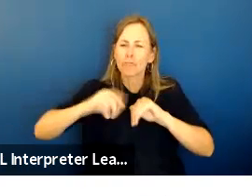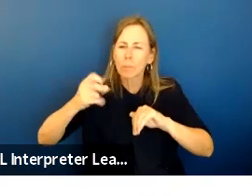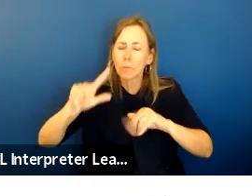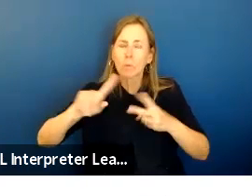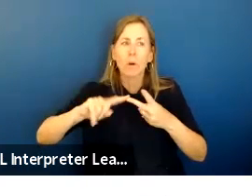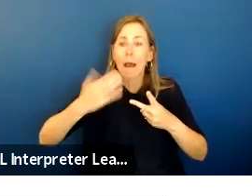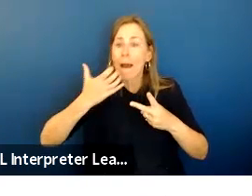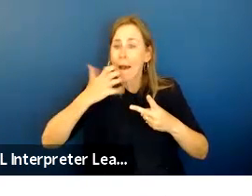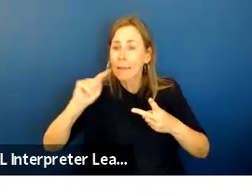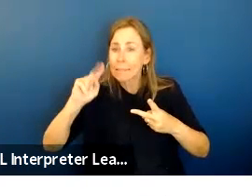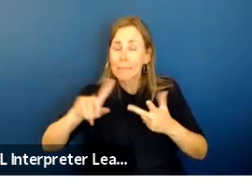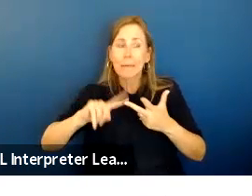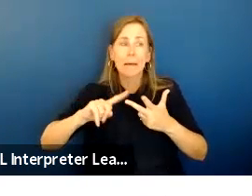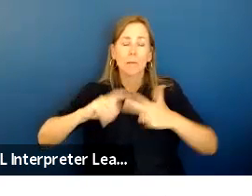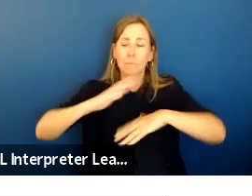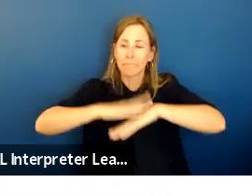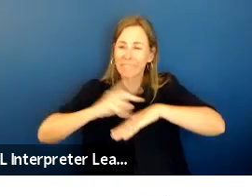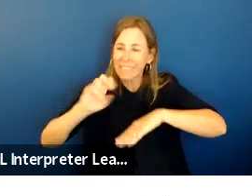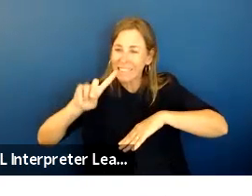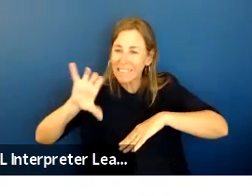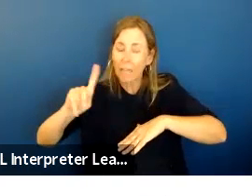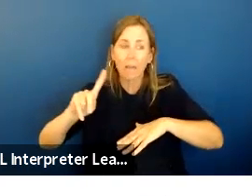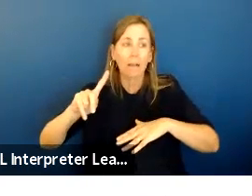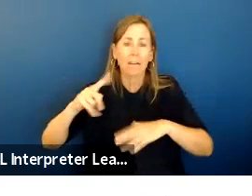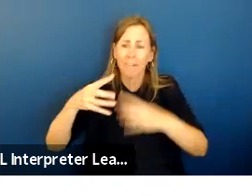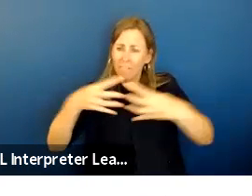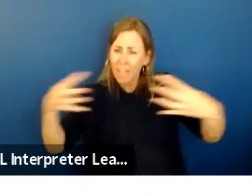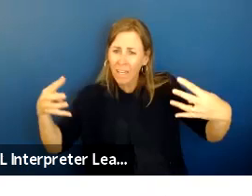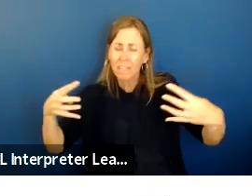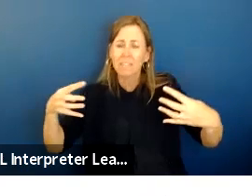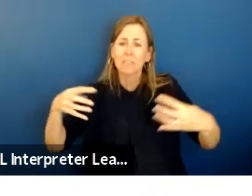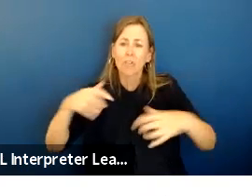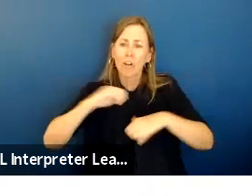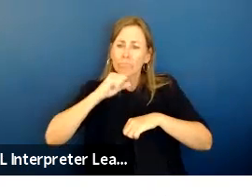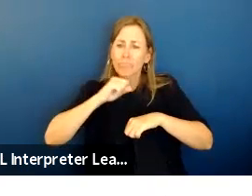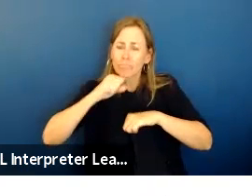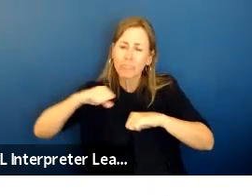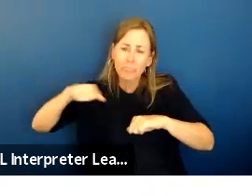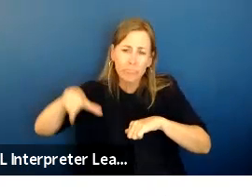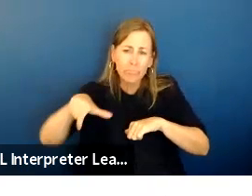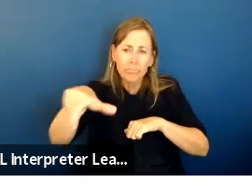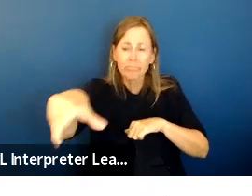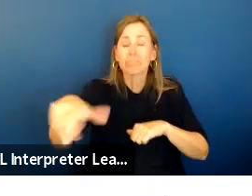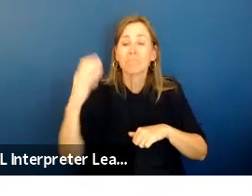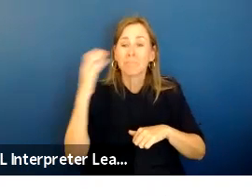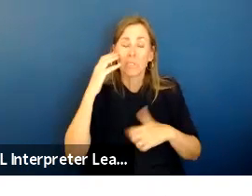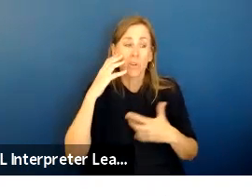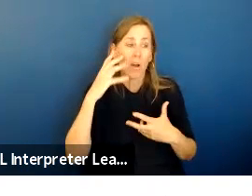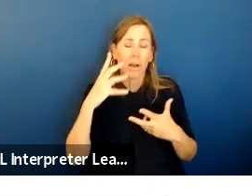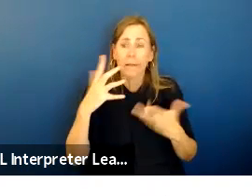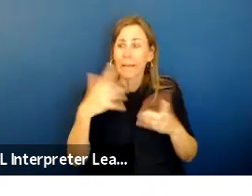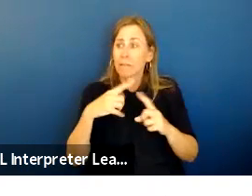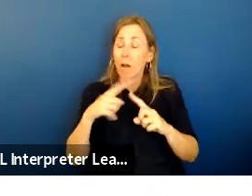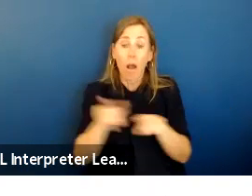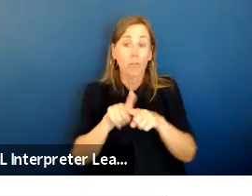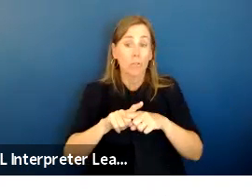decks, patios, fences, and walkways, as well as septic systems. Landscaping, driveways, sidewalks, and retaining walls are also